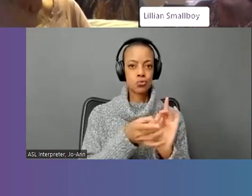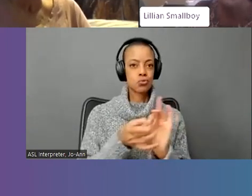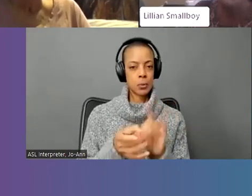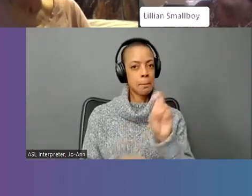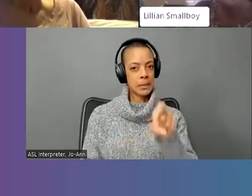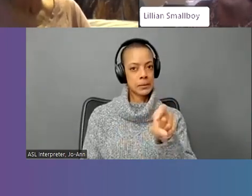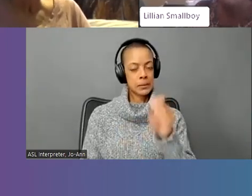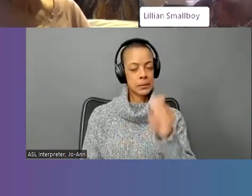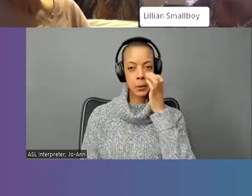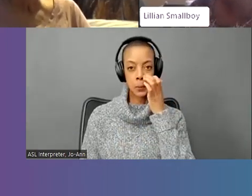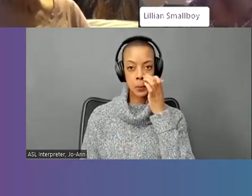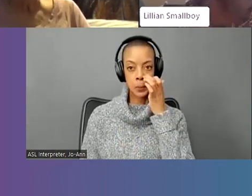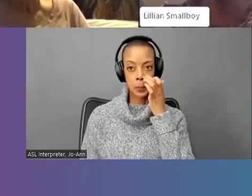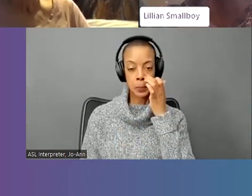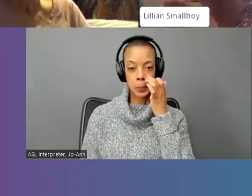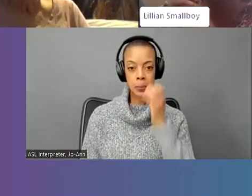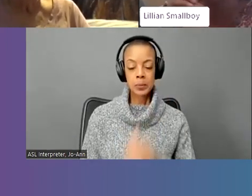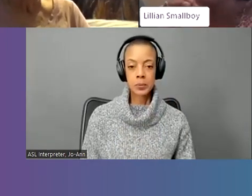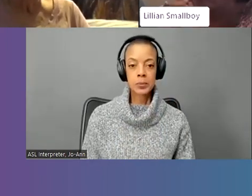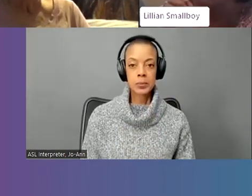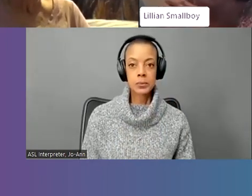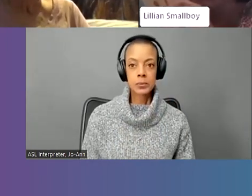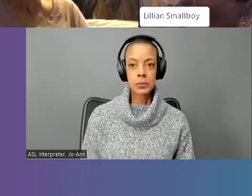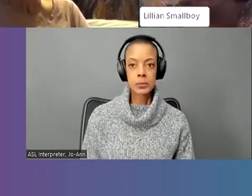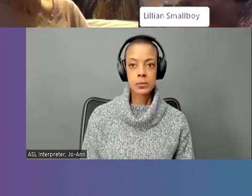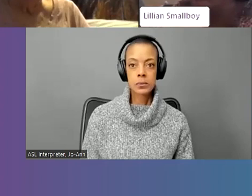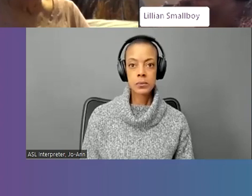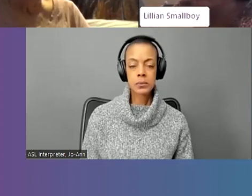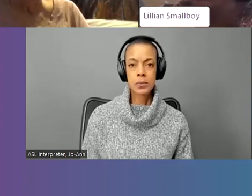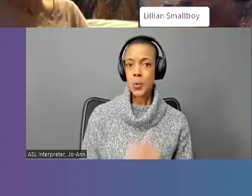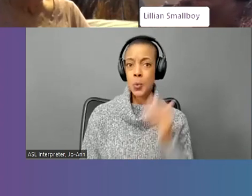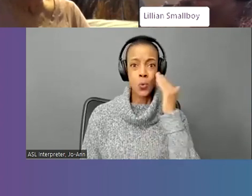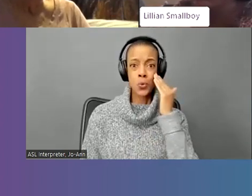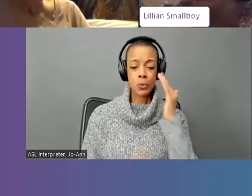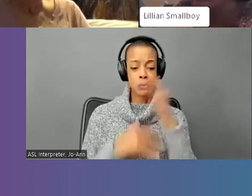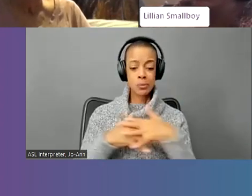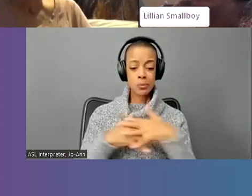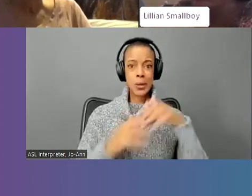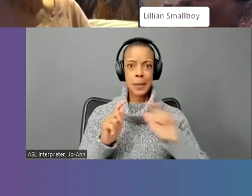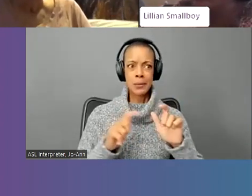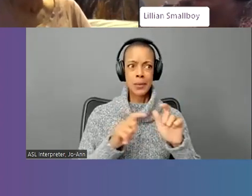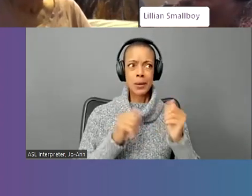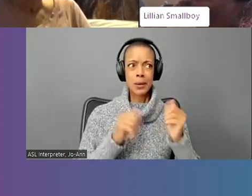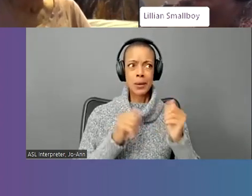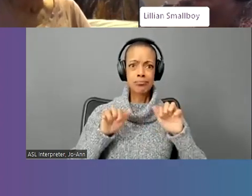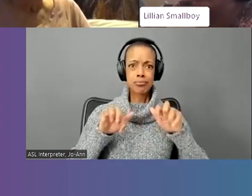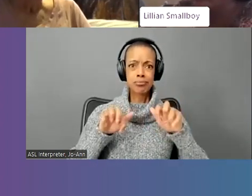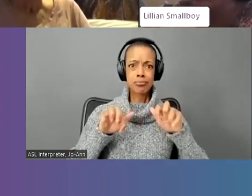because we know of them in our communities. You know, that we know that our people are everywhere. and